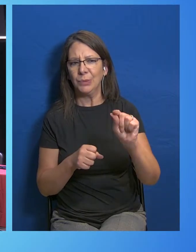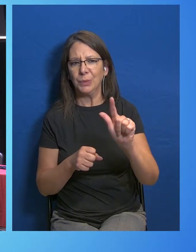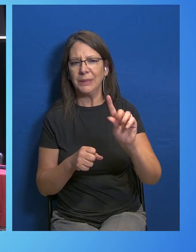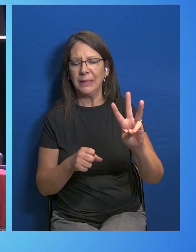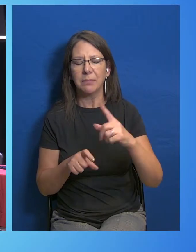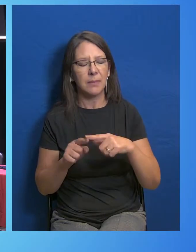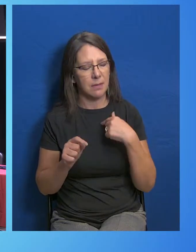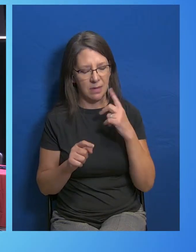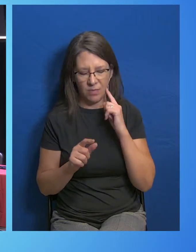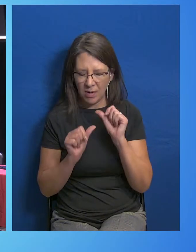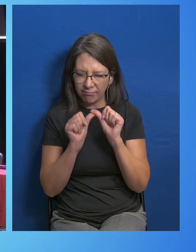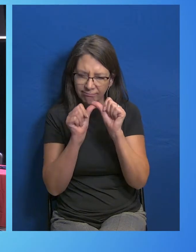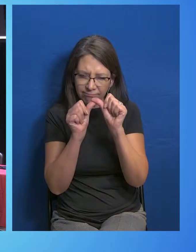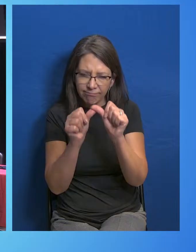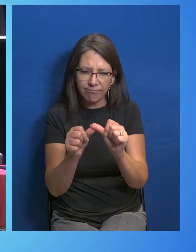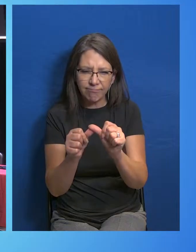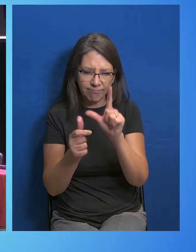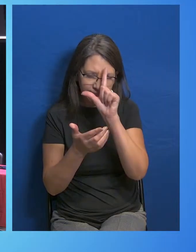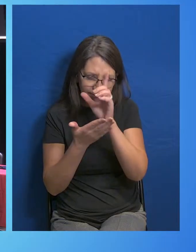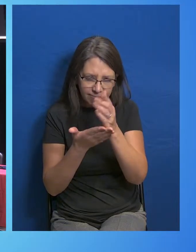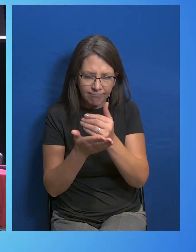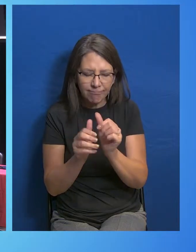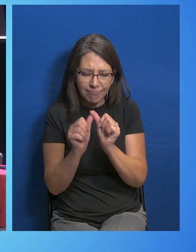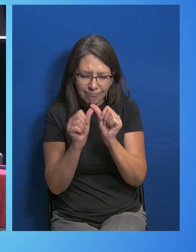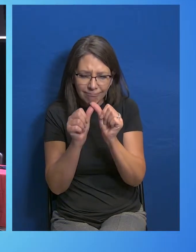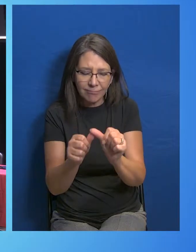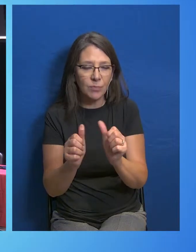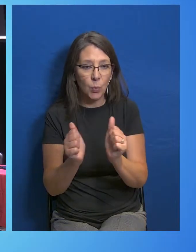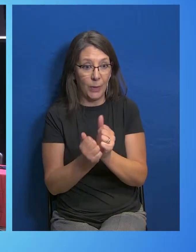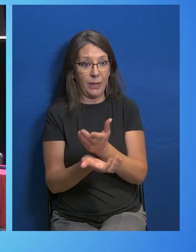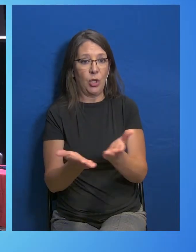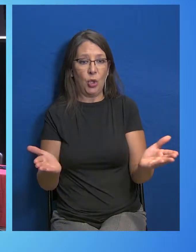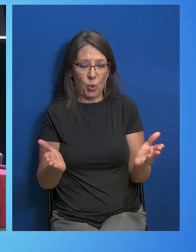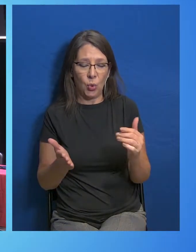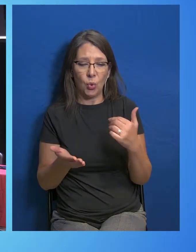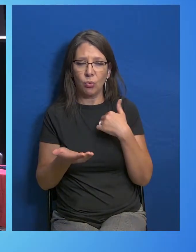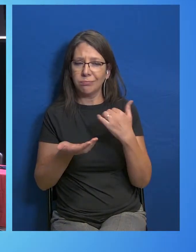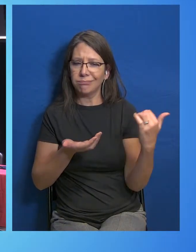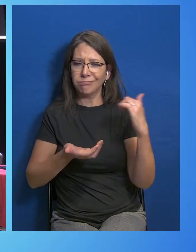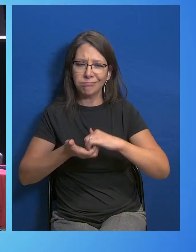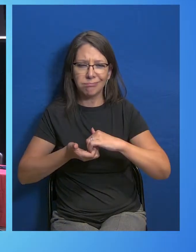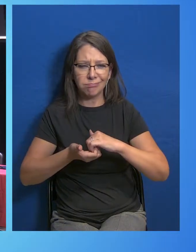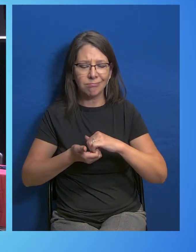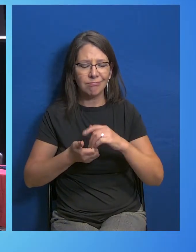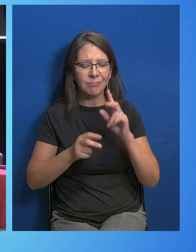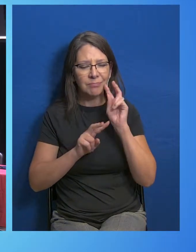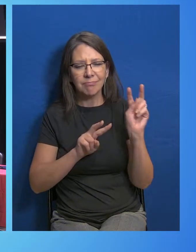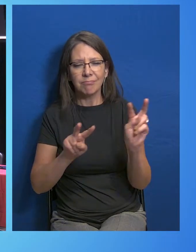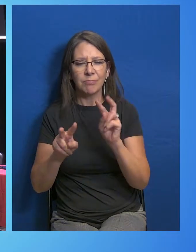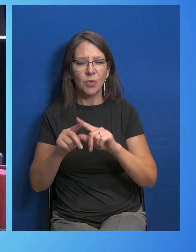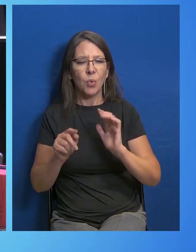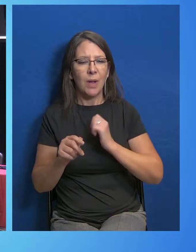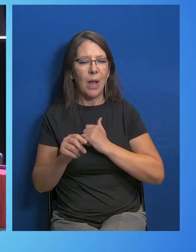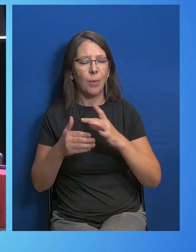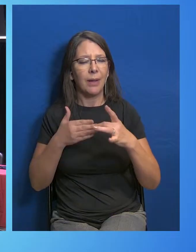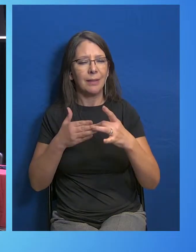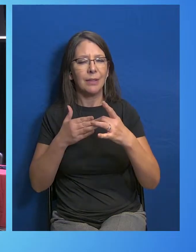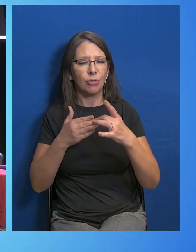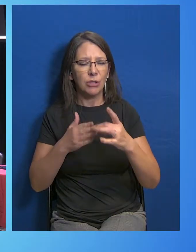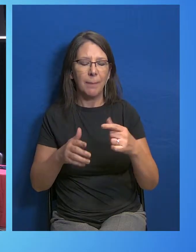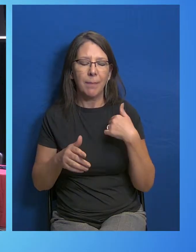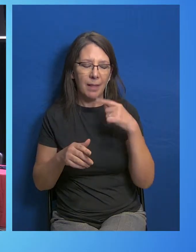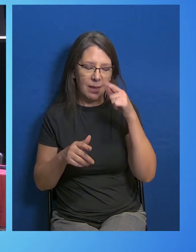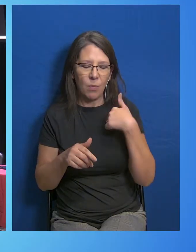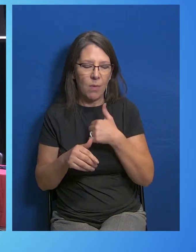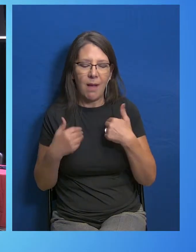I will persevere along with all of you. And I look forward to working with all of our leadership, because I think we have a really amazing team right now. So thank you very